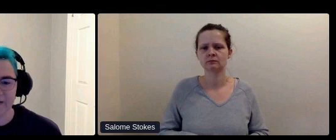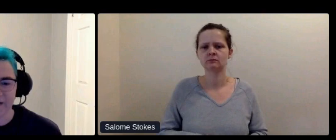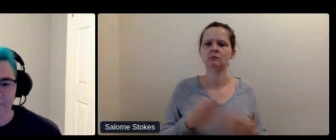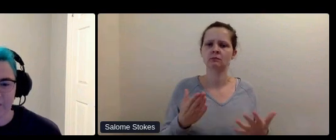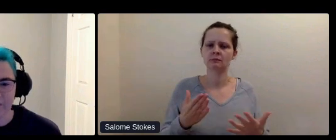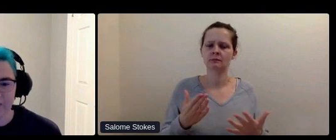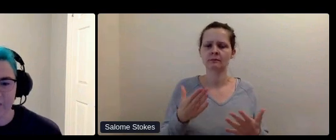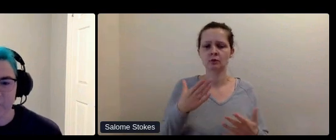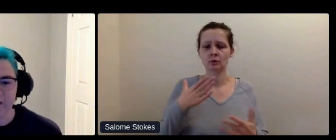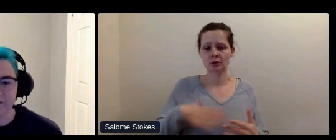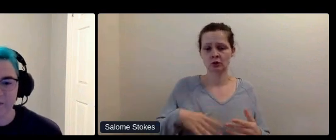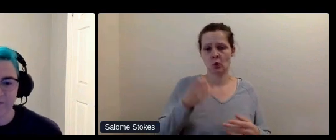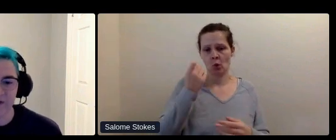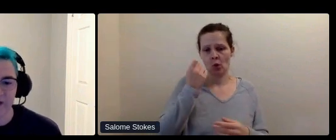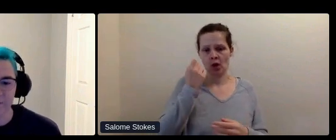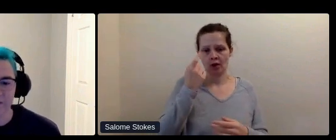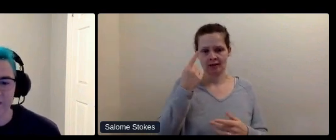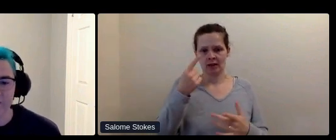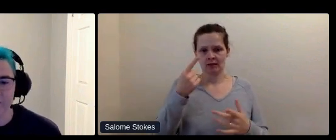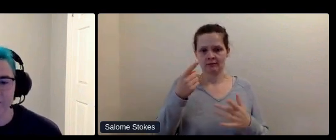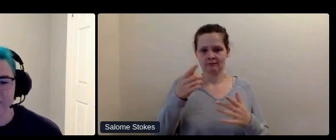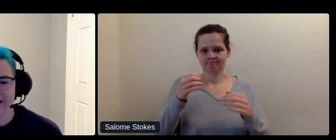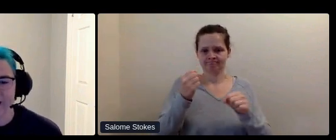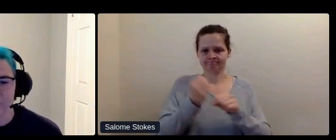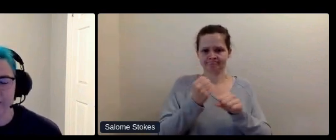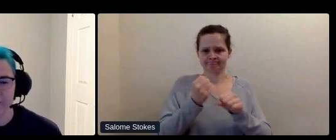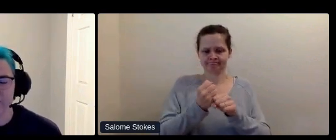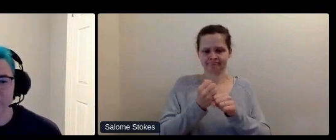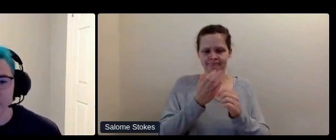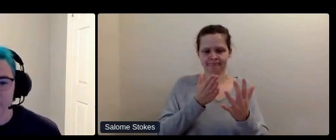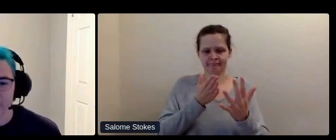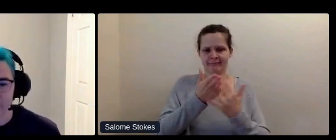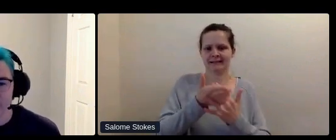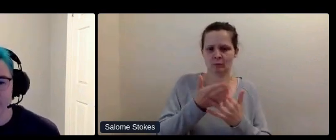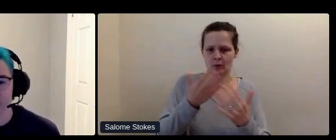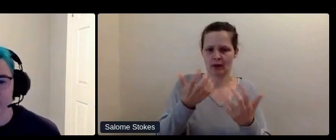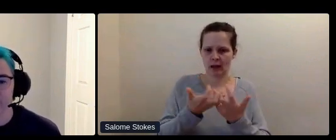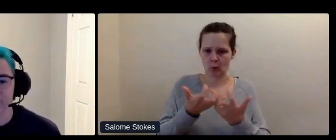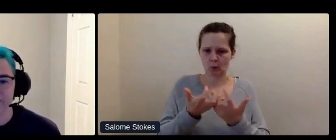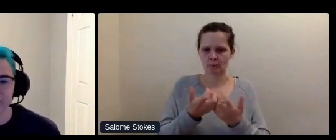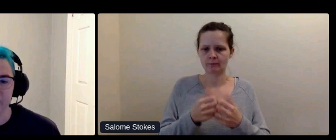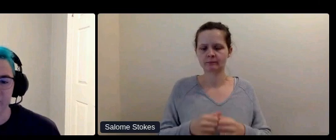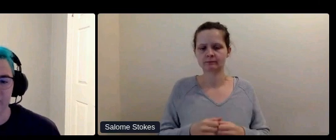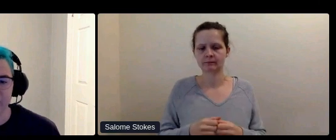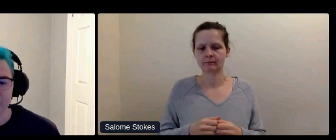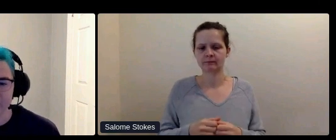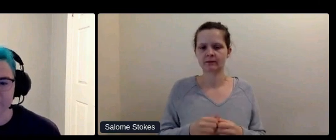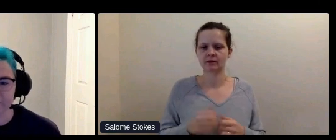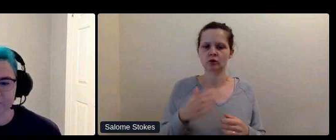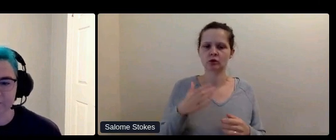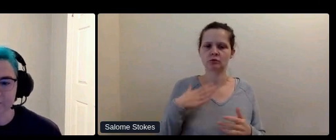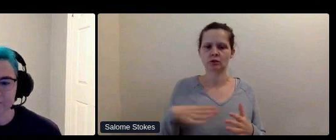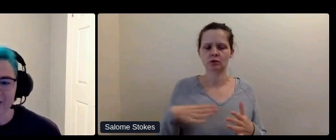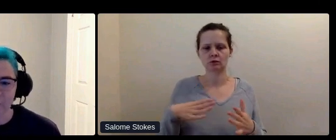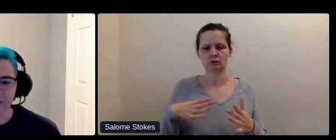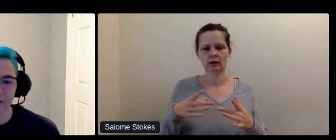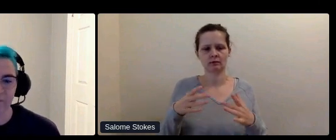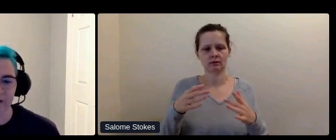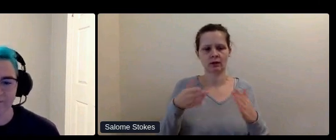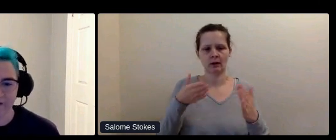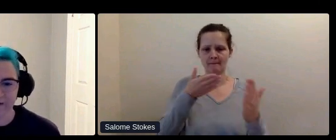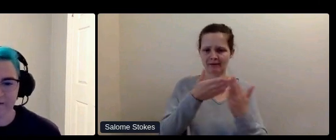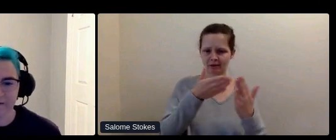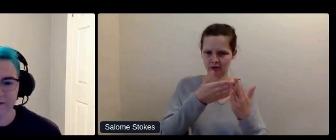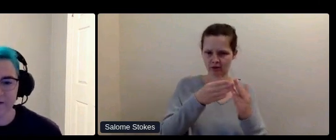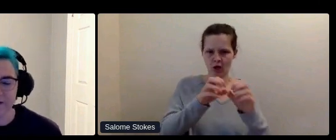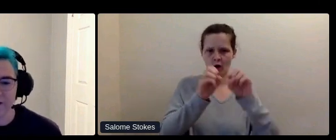game is accessible, we have to build games that allow players to remove barriers, but still create challenge. A way that we can make